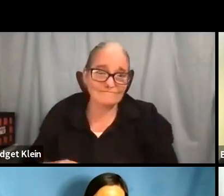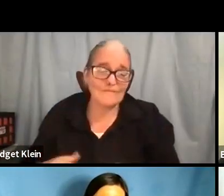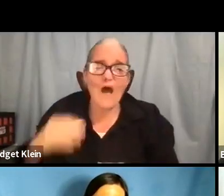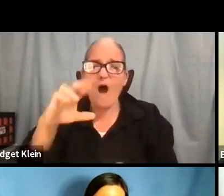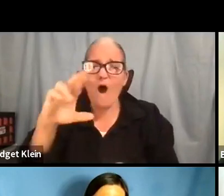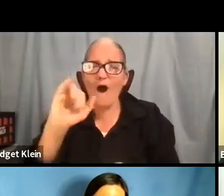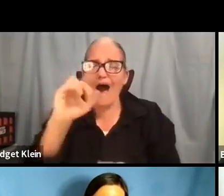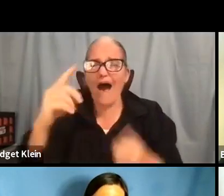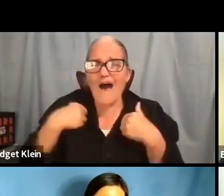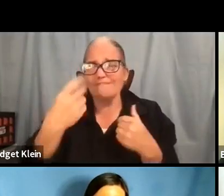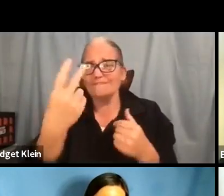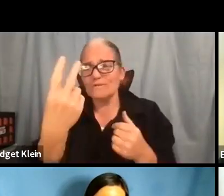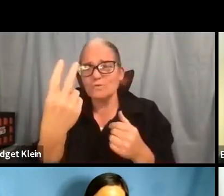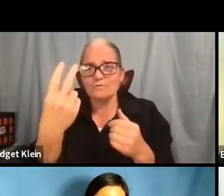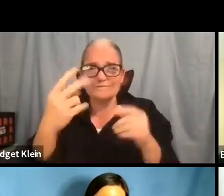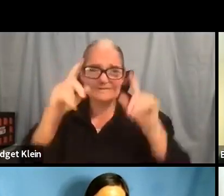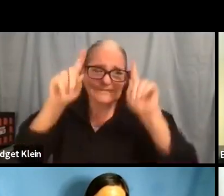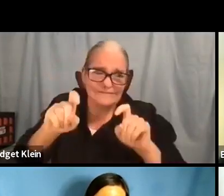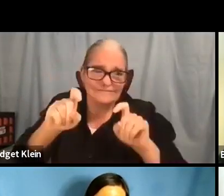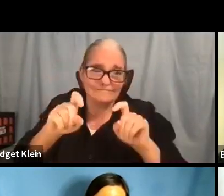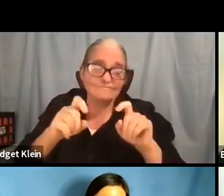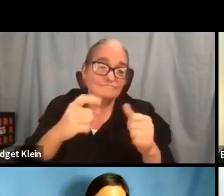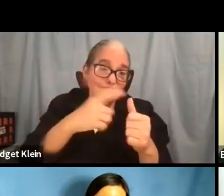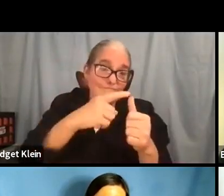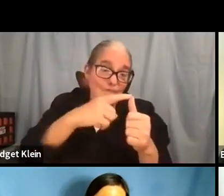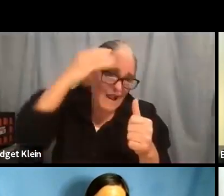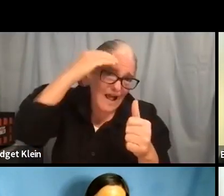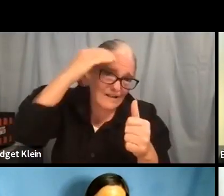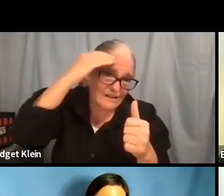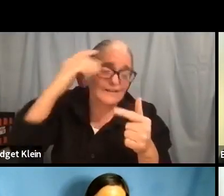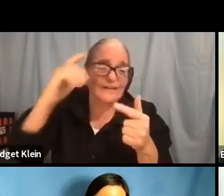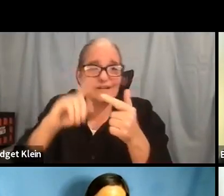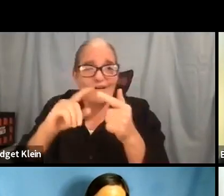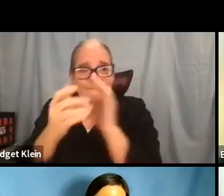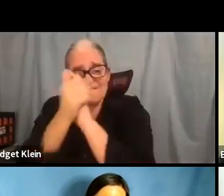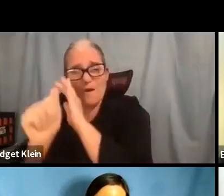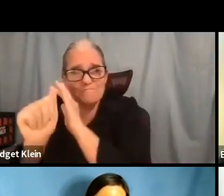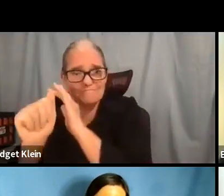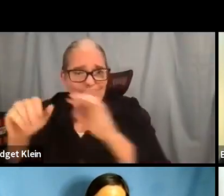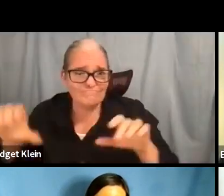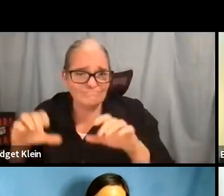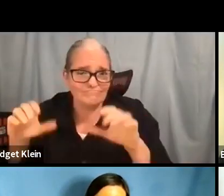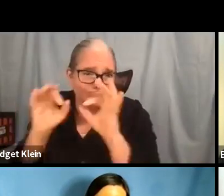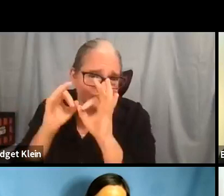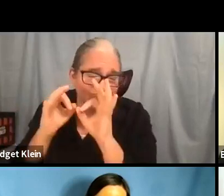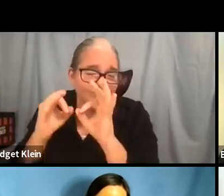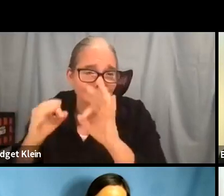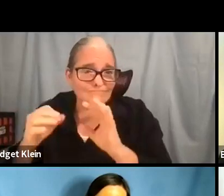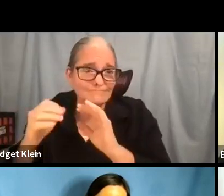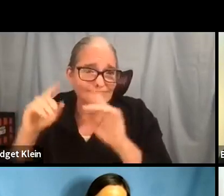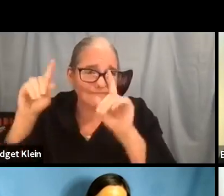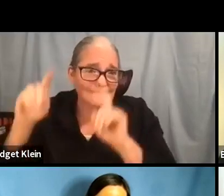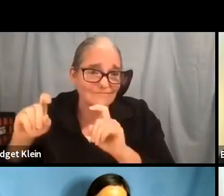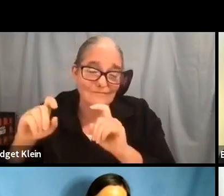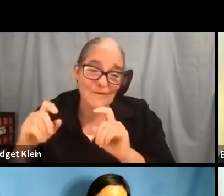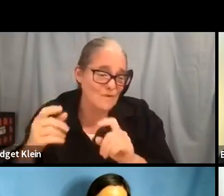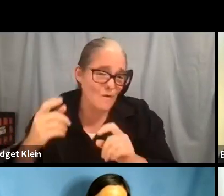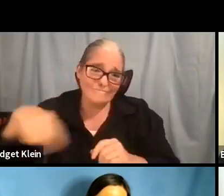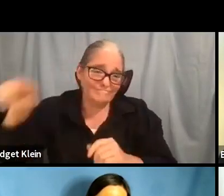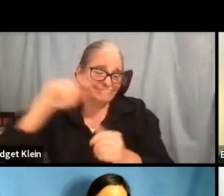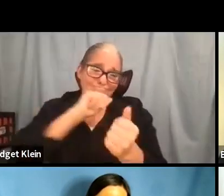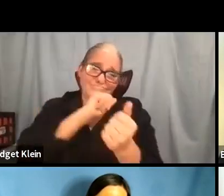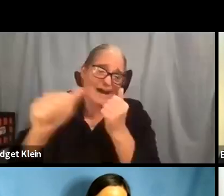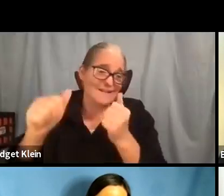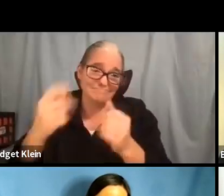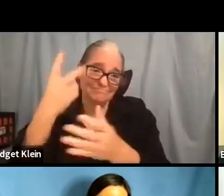to be able to pass that performance component within your 10 years after graduation is really something to